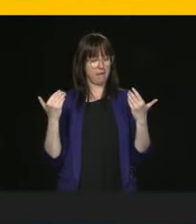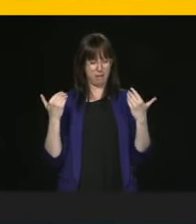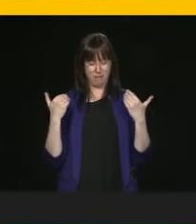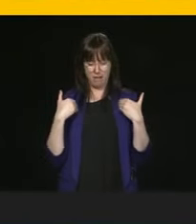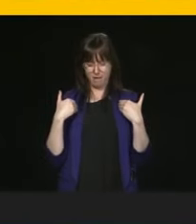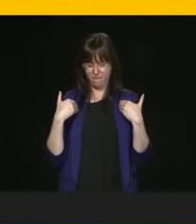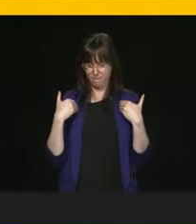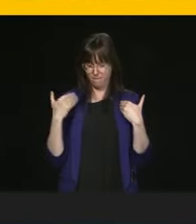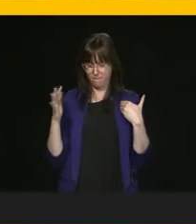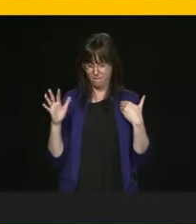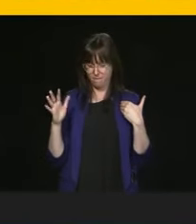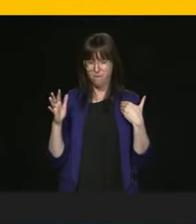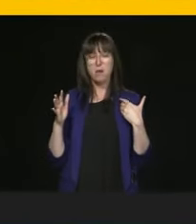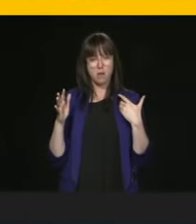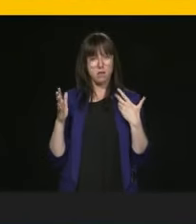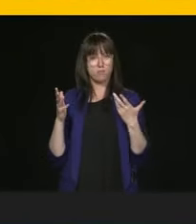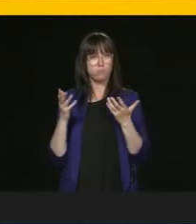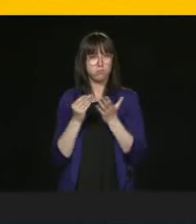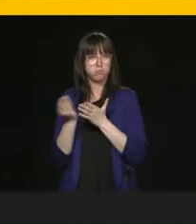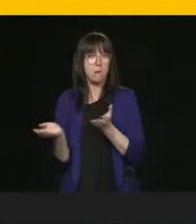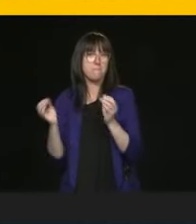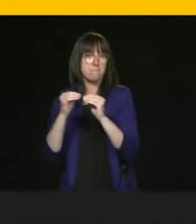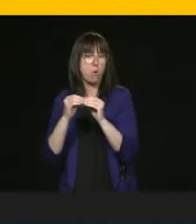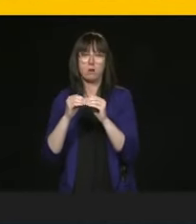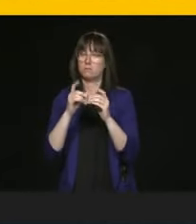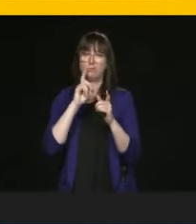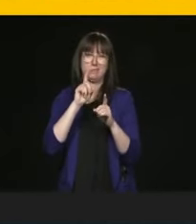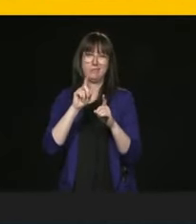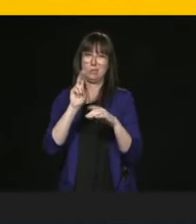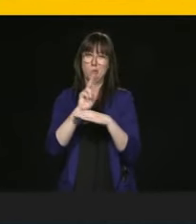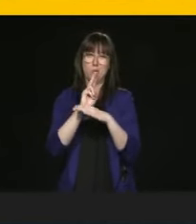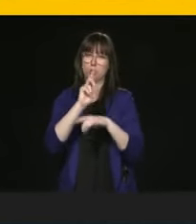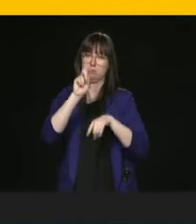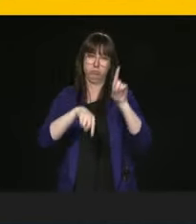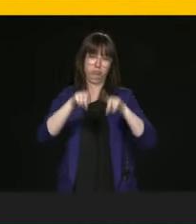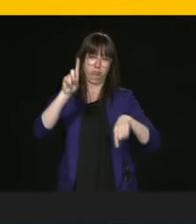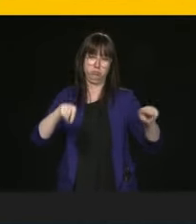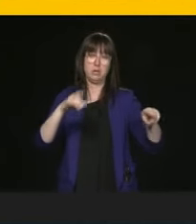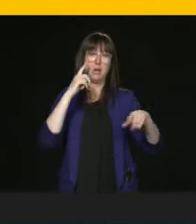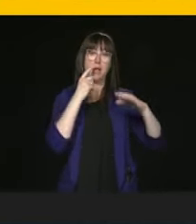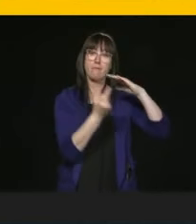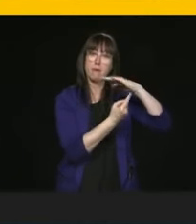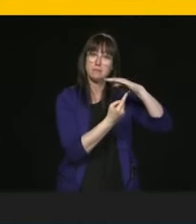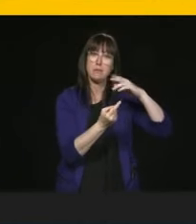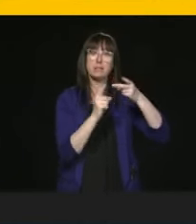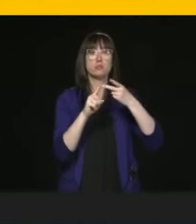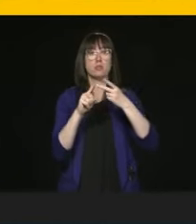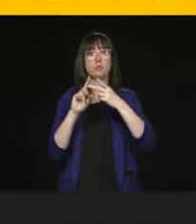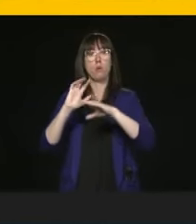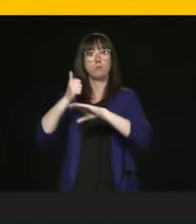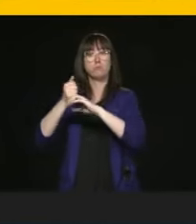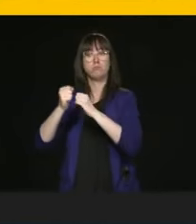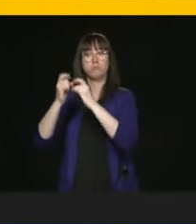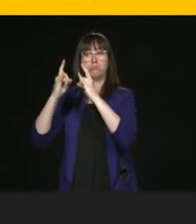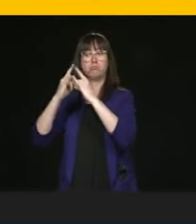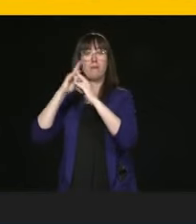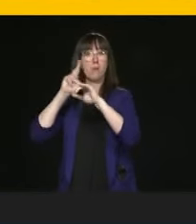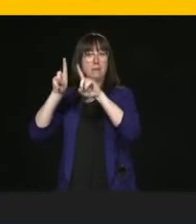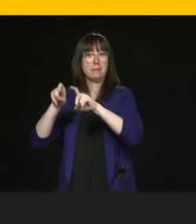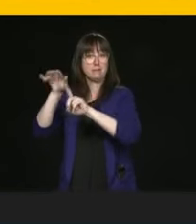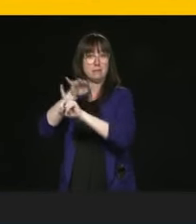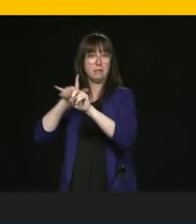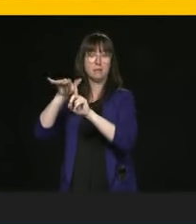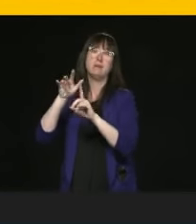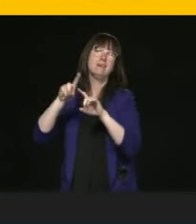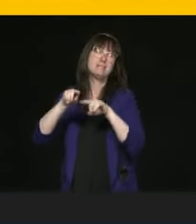facility. They can be used for different solutions, whether it's isolation or testing. It depends on the needs of the community. And it's really, as we look at the pandemic plan